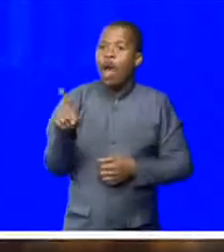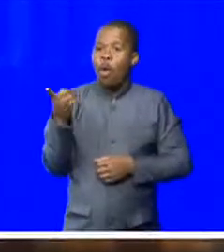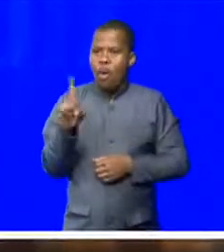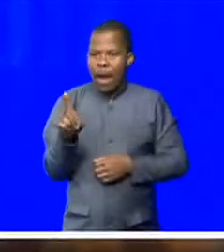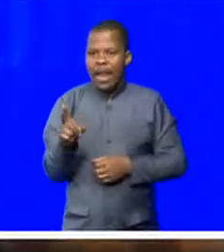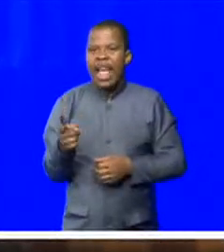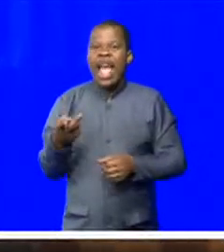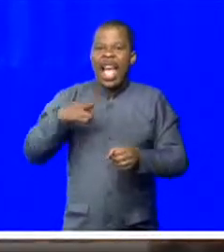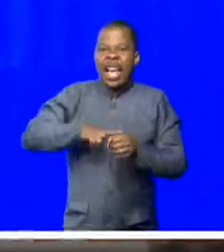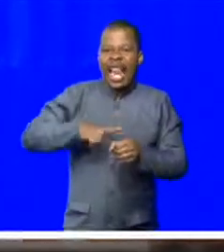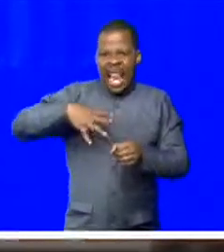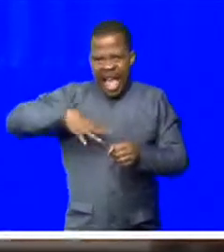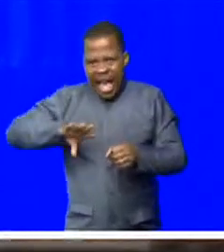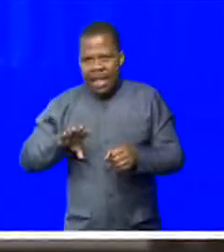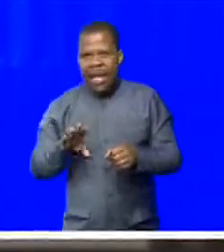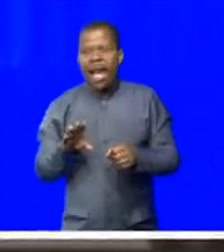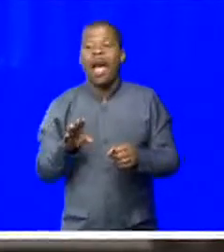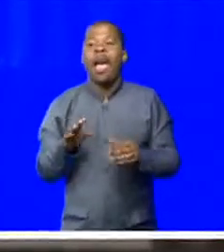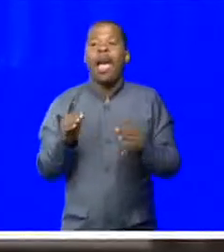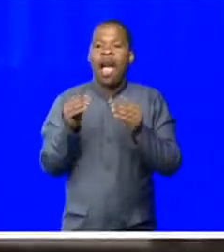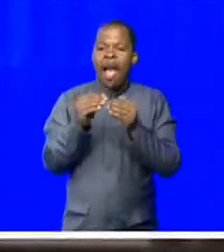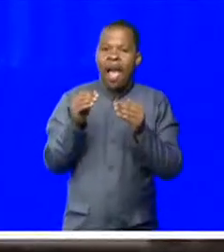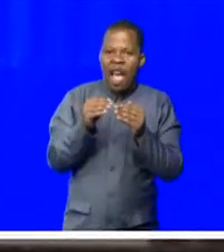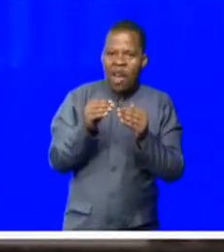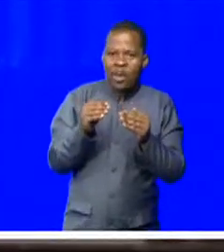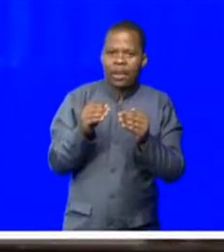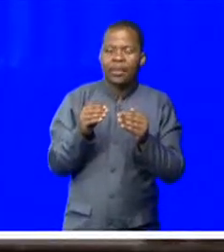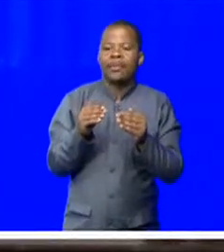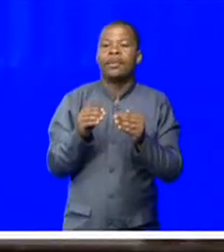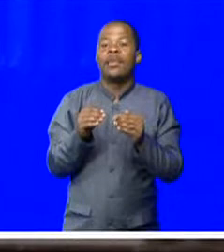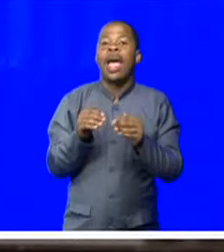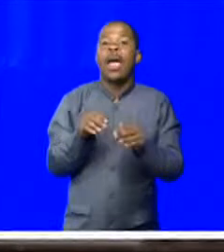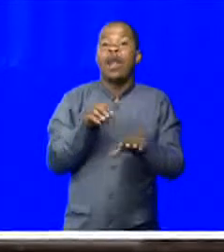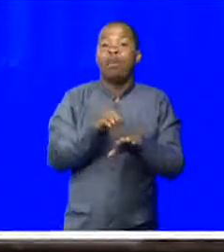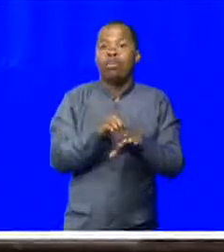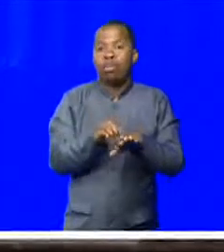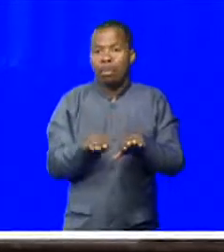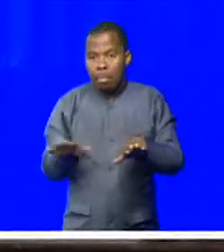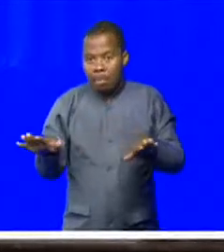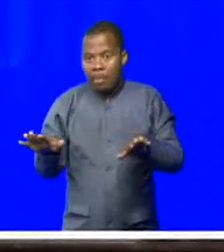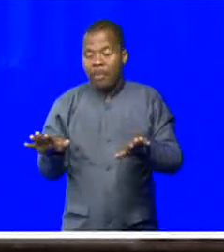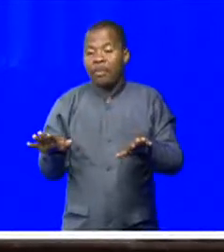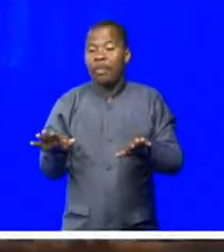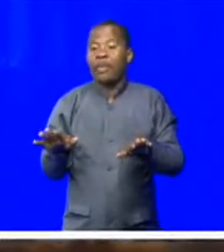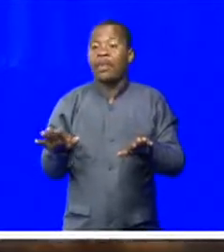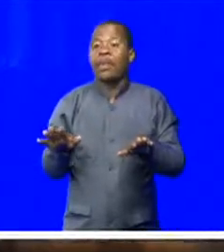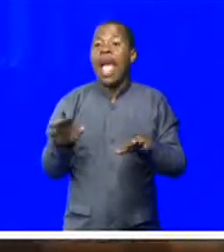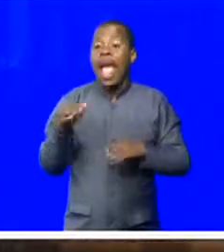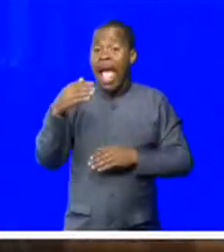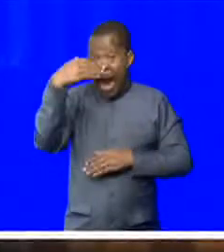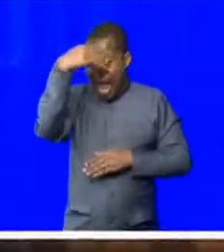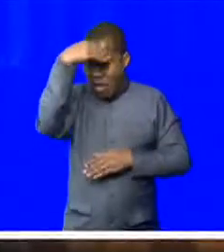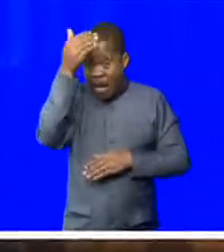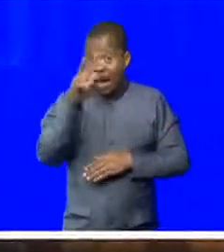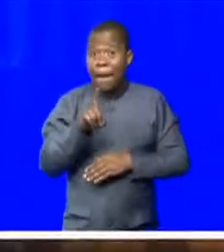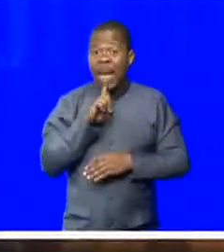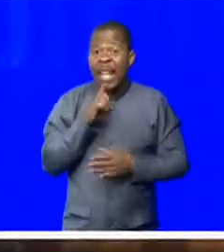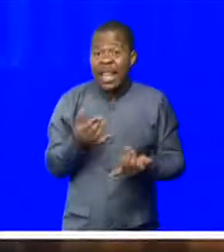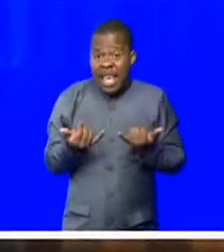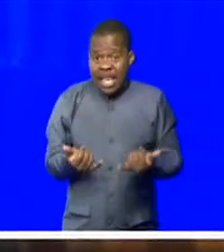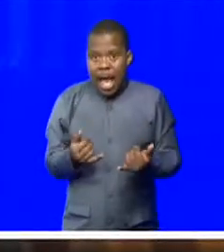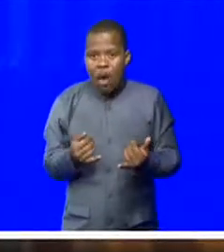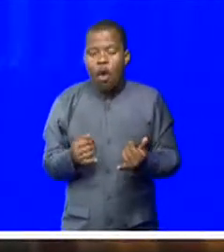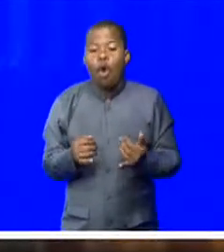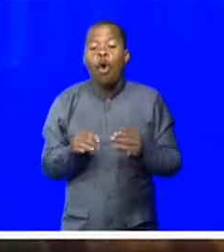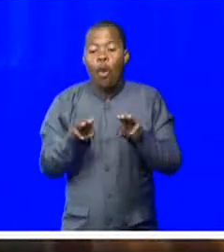ngoba sekukhona lesetilahlekile thina bantwana bayitolo lesikhulu esibona thina bedila sesibona